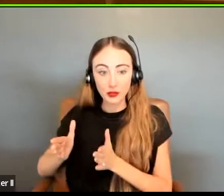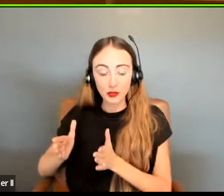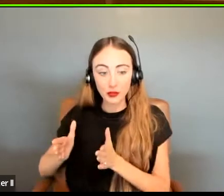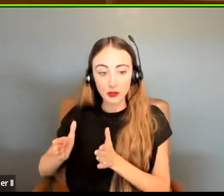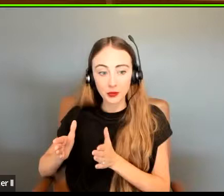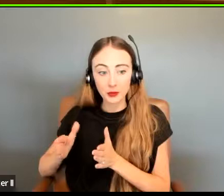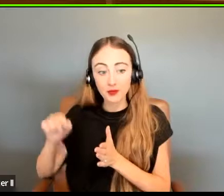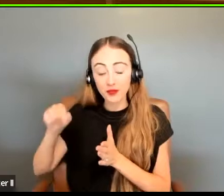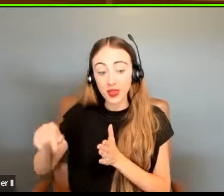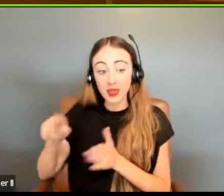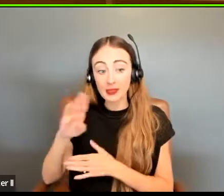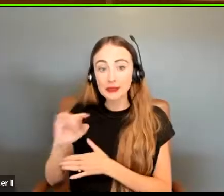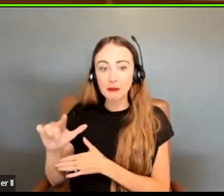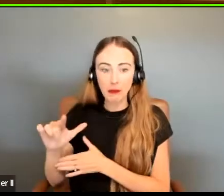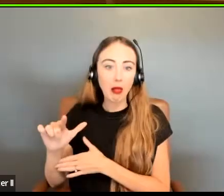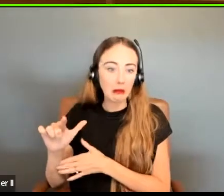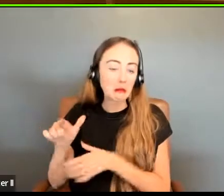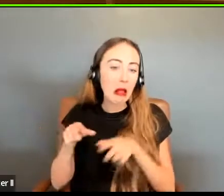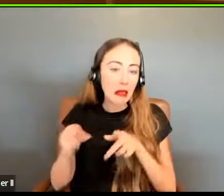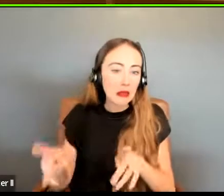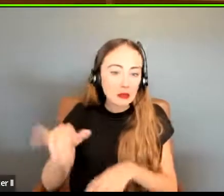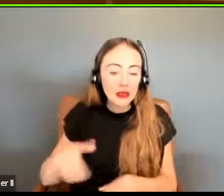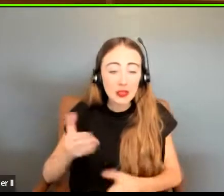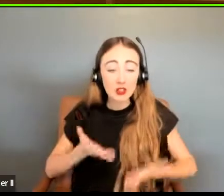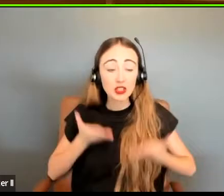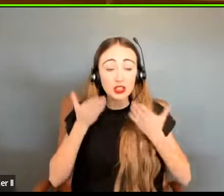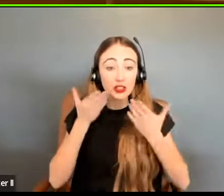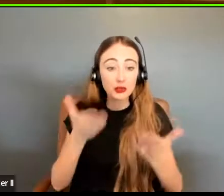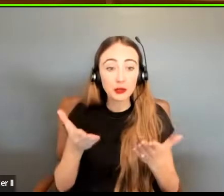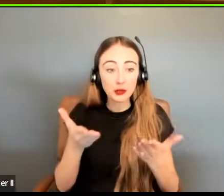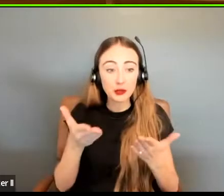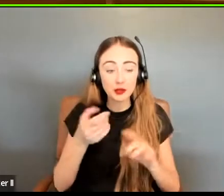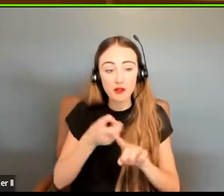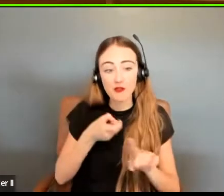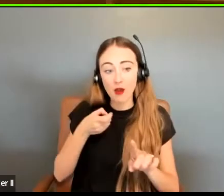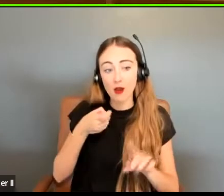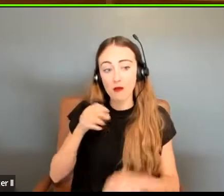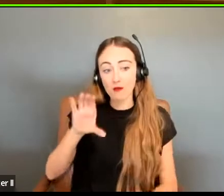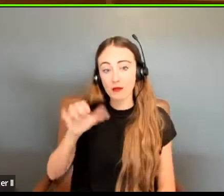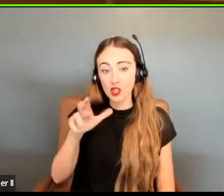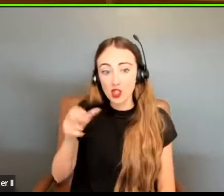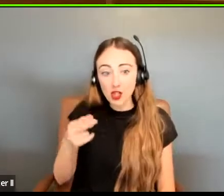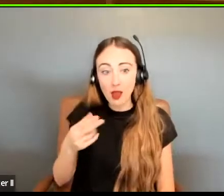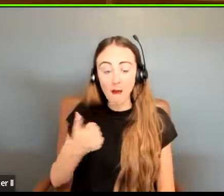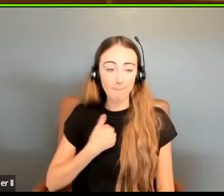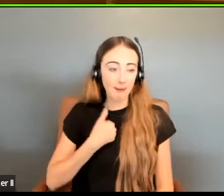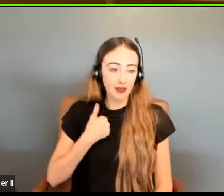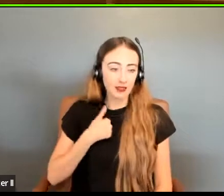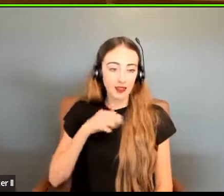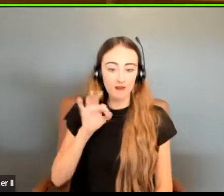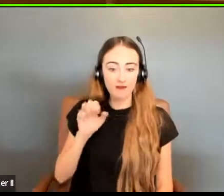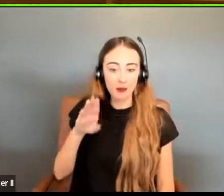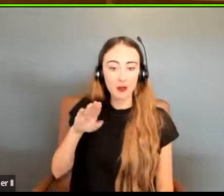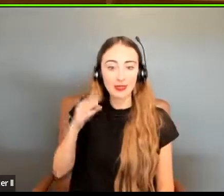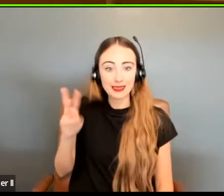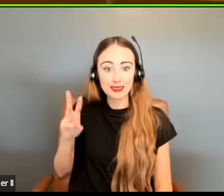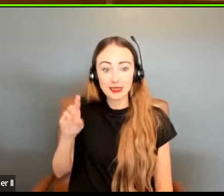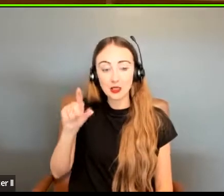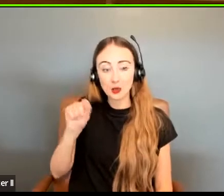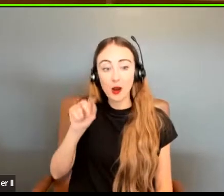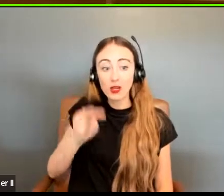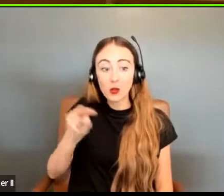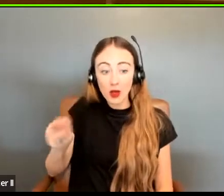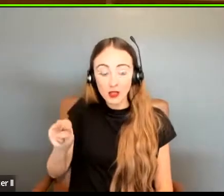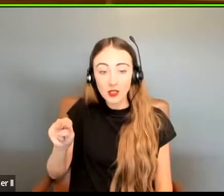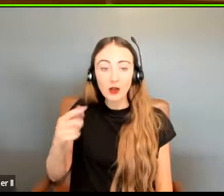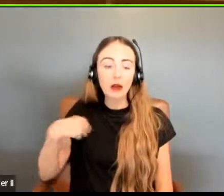And this bill facilitates that. The bill was introduced by Councilmember Che and myself on February 16th, 2022. And the Committee of the